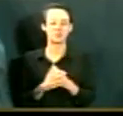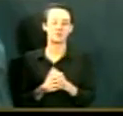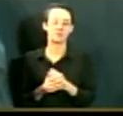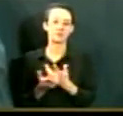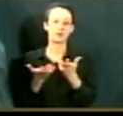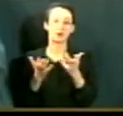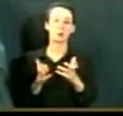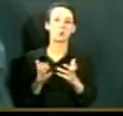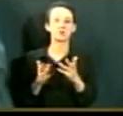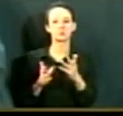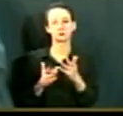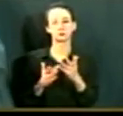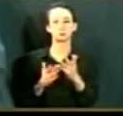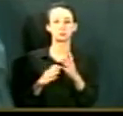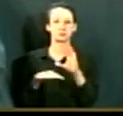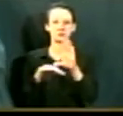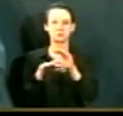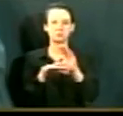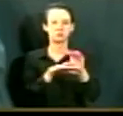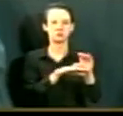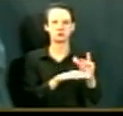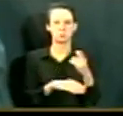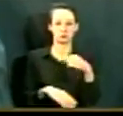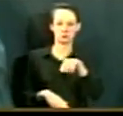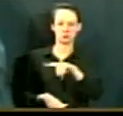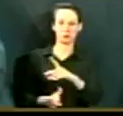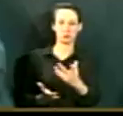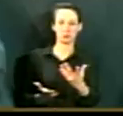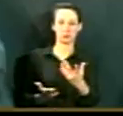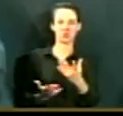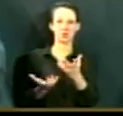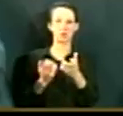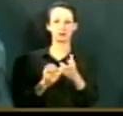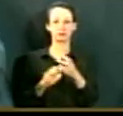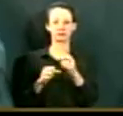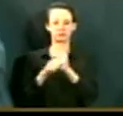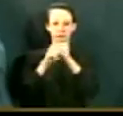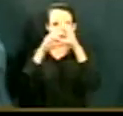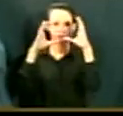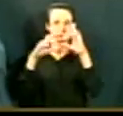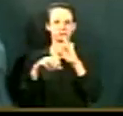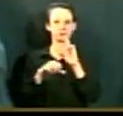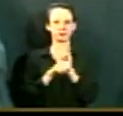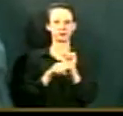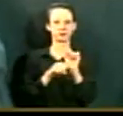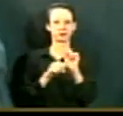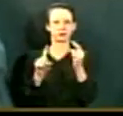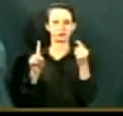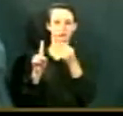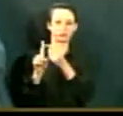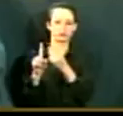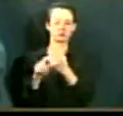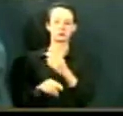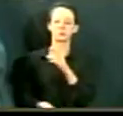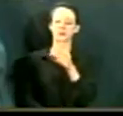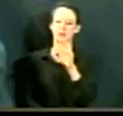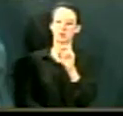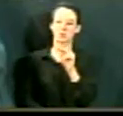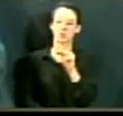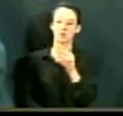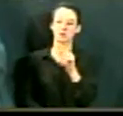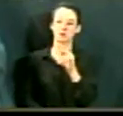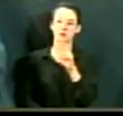discouraging to anyone. I just want us to be realistic about what we're facing here as a board. Okay, Ms. Roundtree. Thank you, Madam Chair.